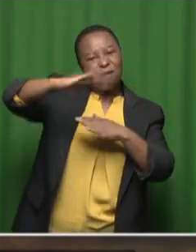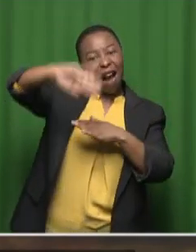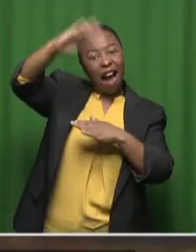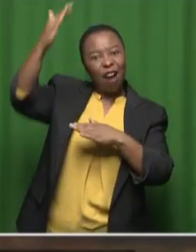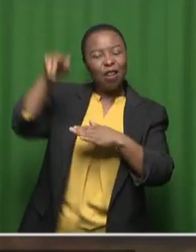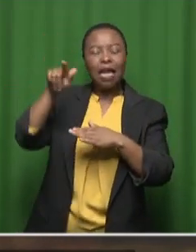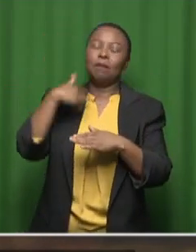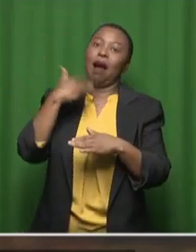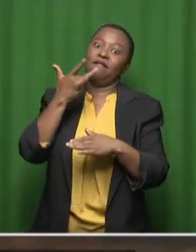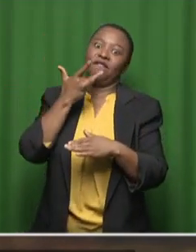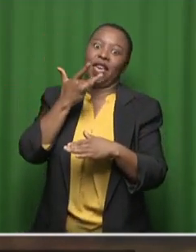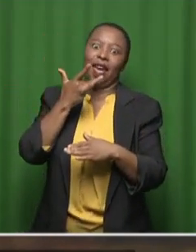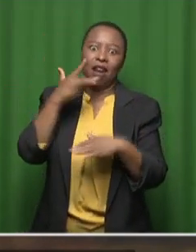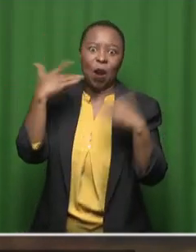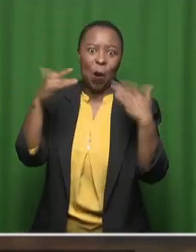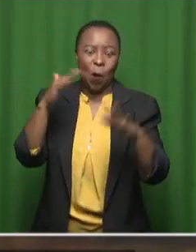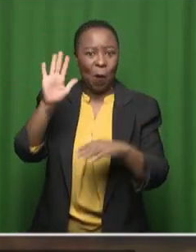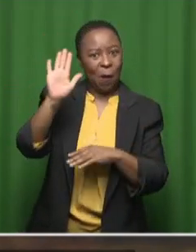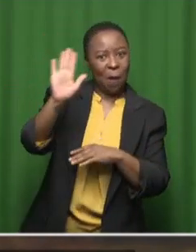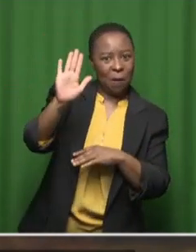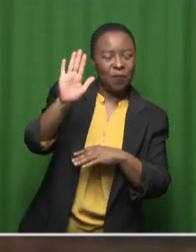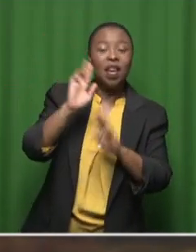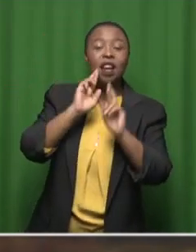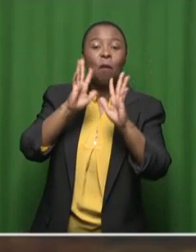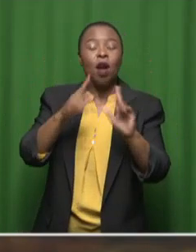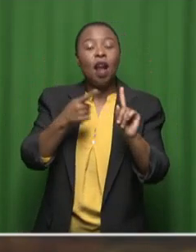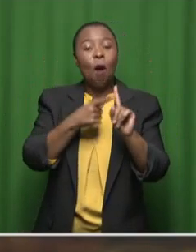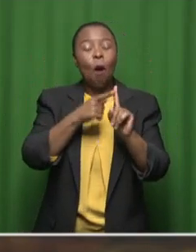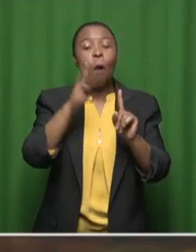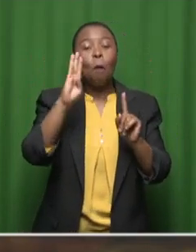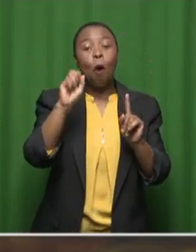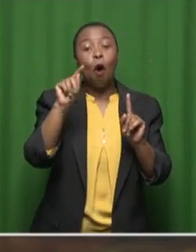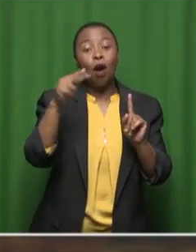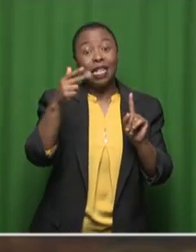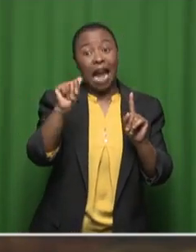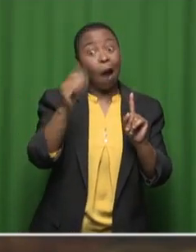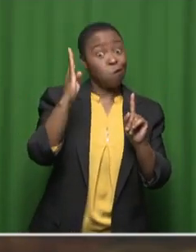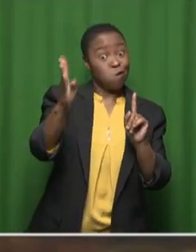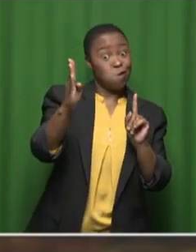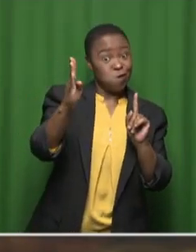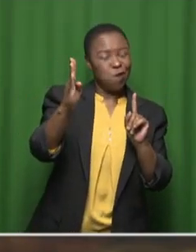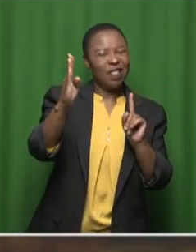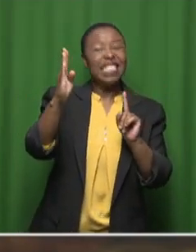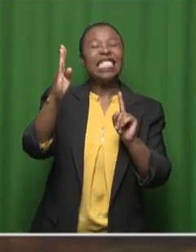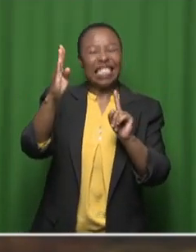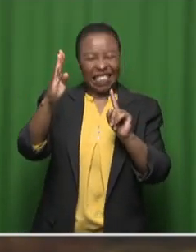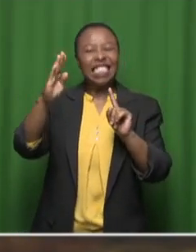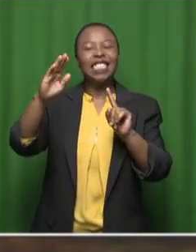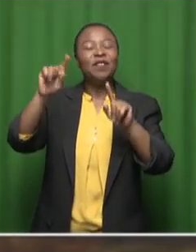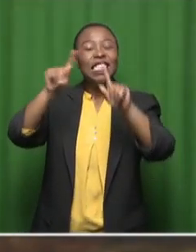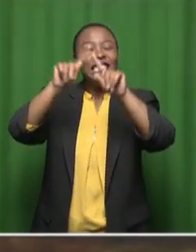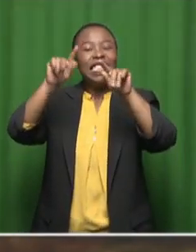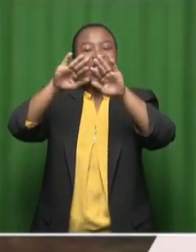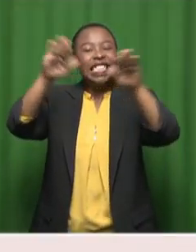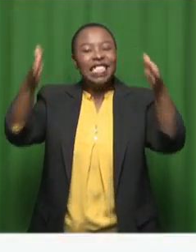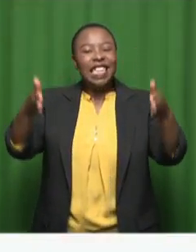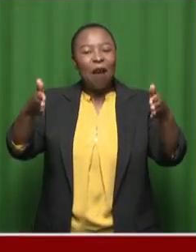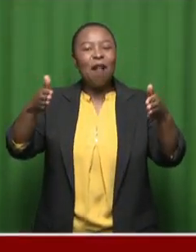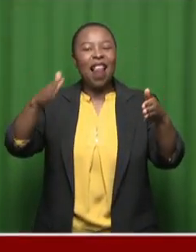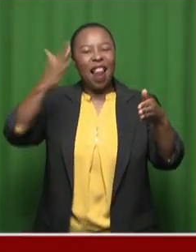my favorite spots. And our reporter, Mariska Botha, now, she's there on top of Table Mountain.